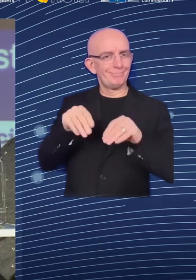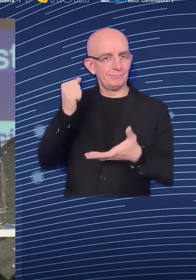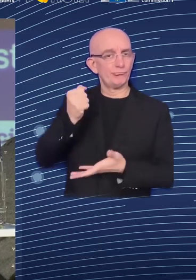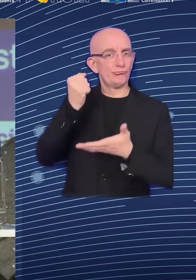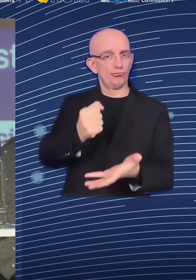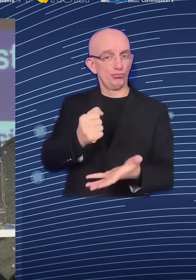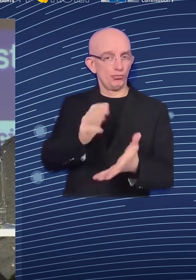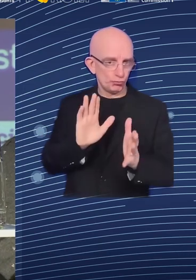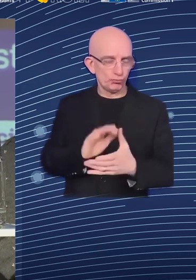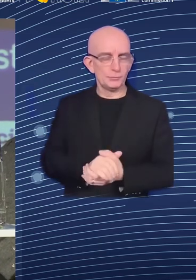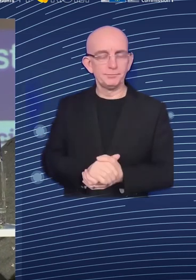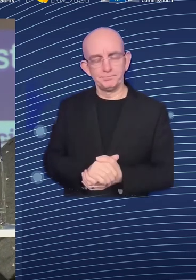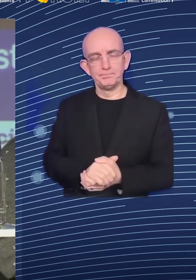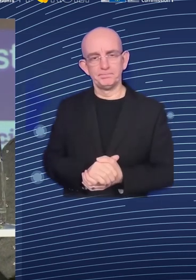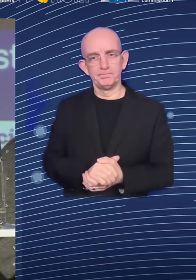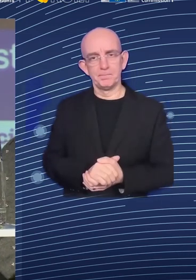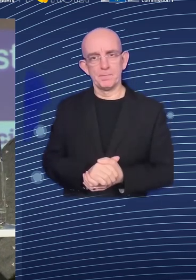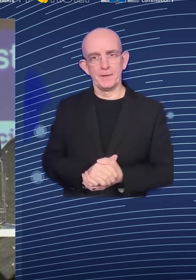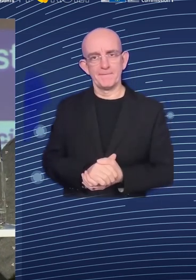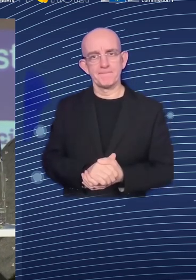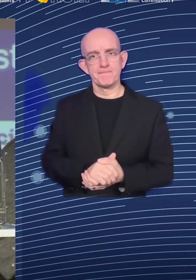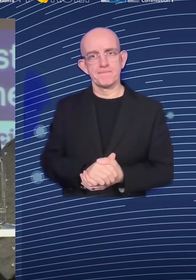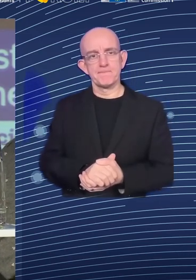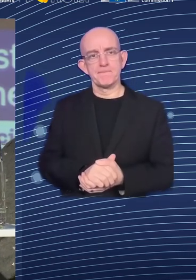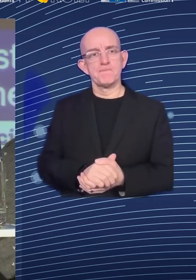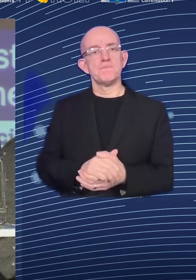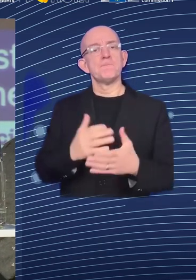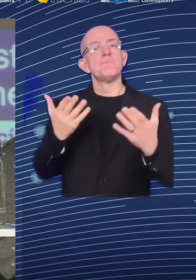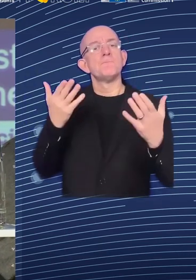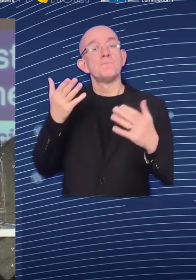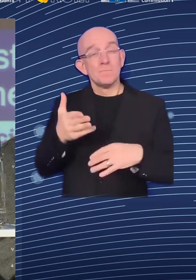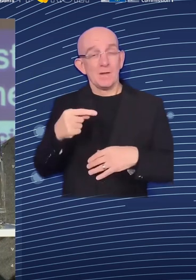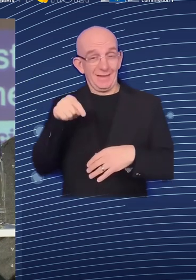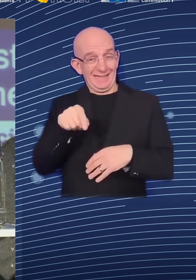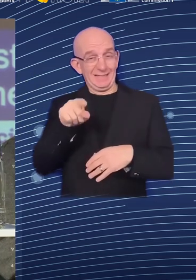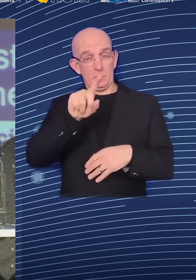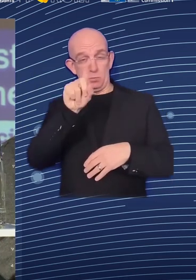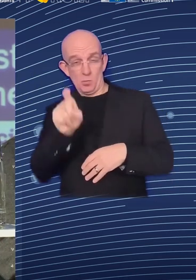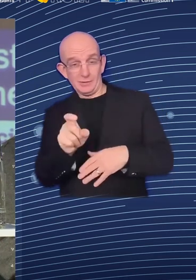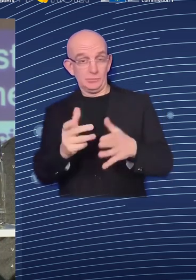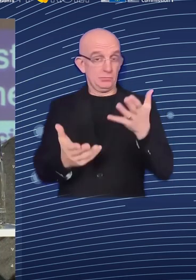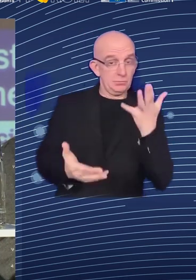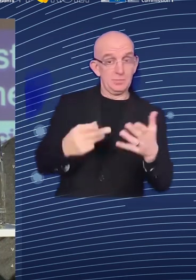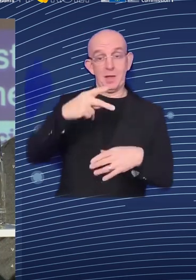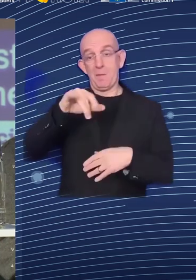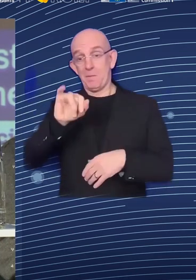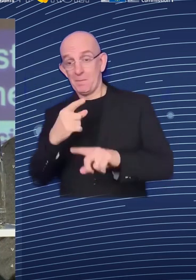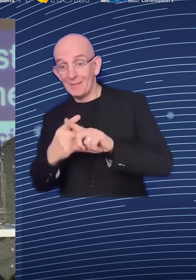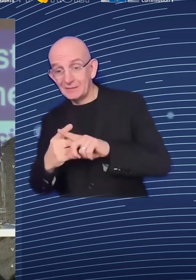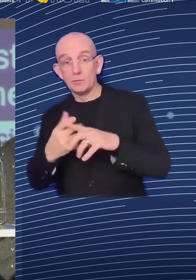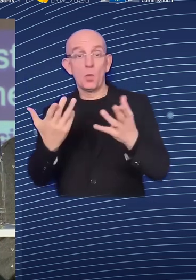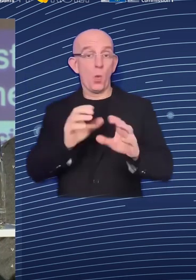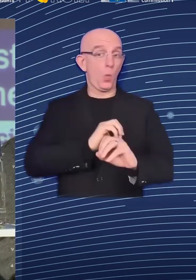not the question of PICS or not, but I think it's very important for the European Union not only to support